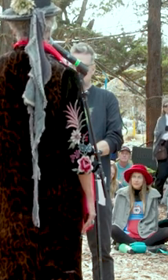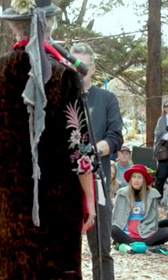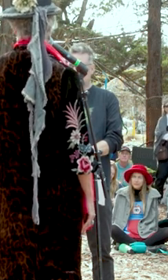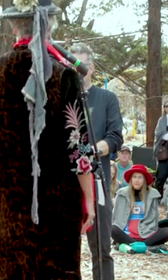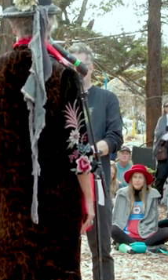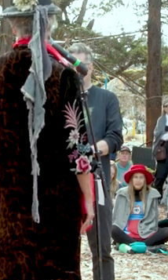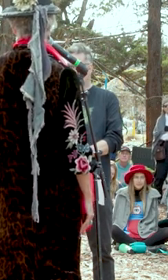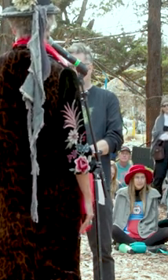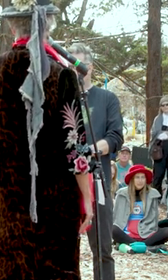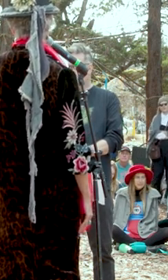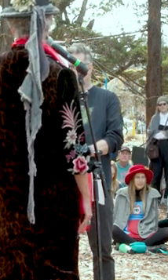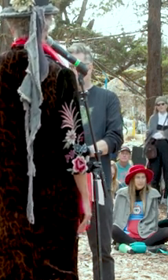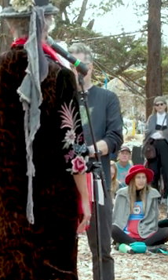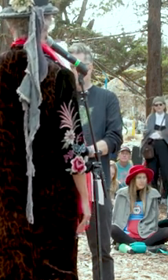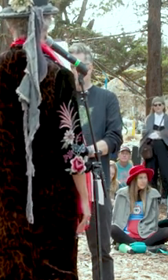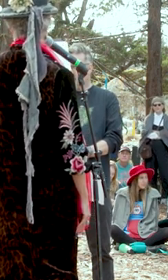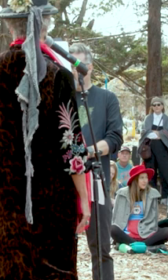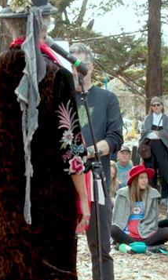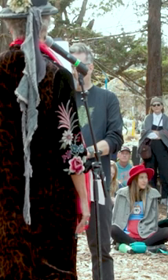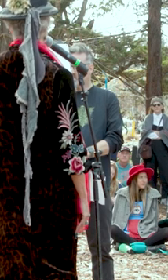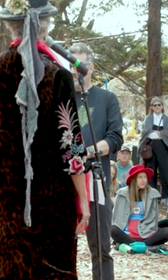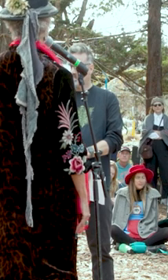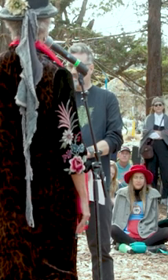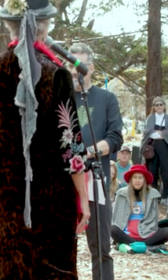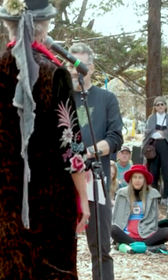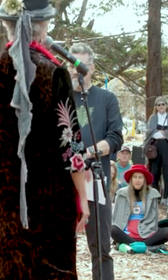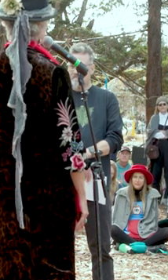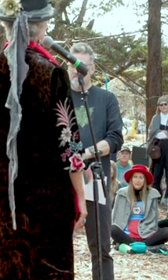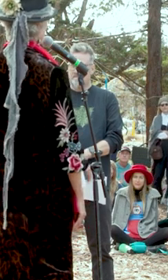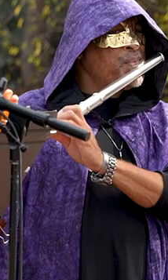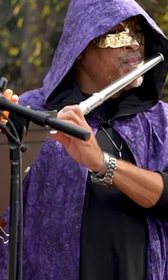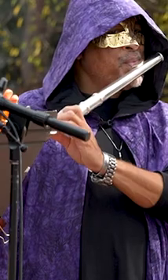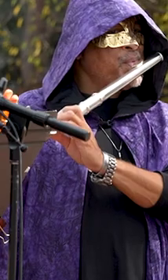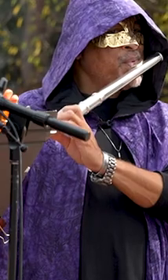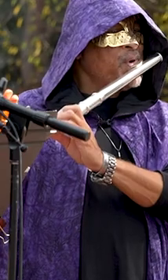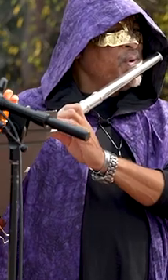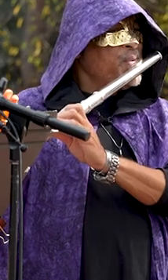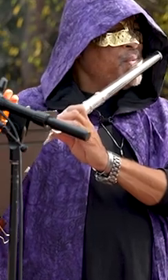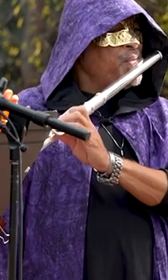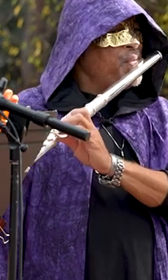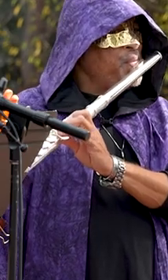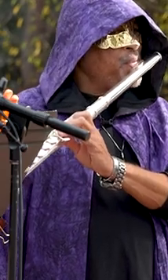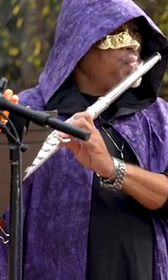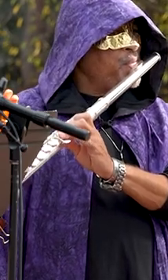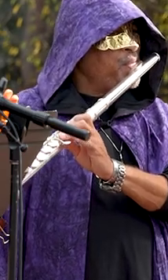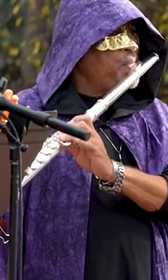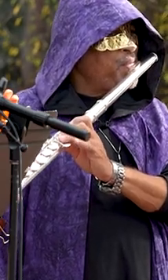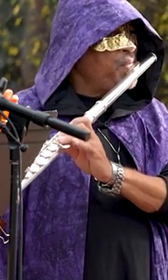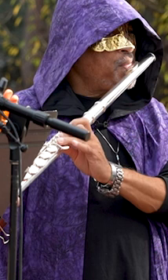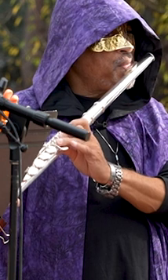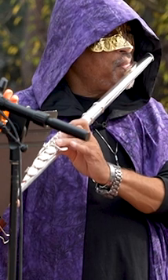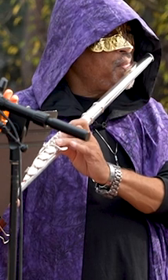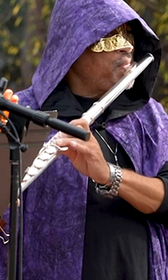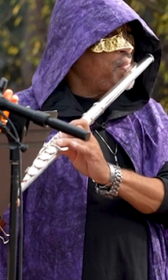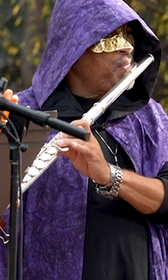Suzanne Jonas, Tabitha Bao. What is remembered lives.